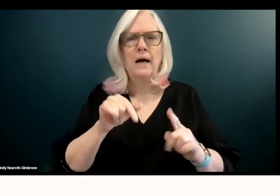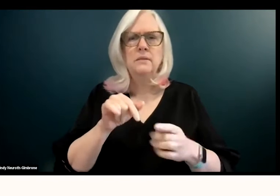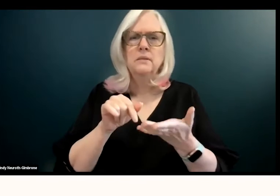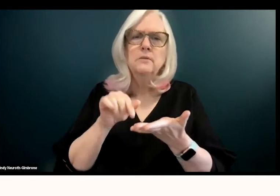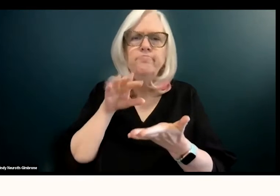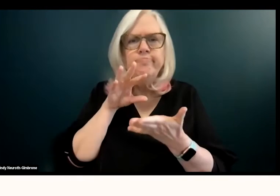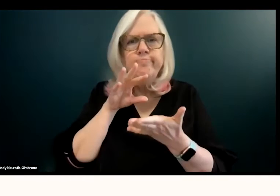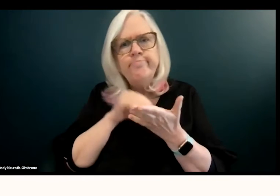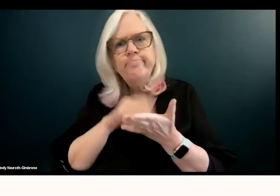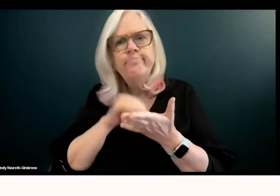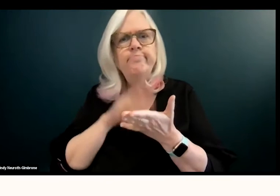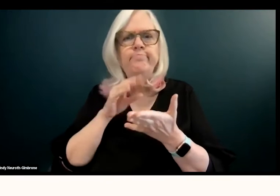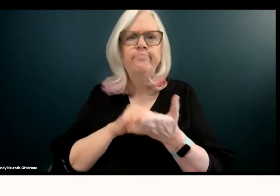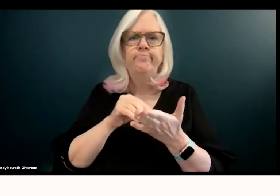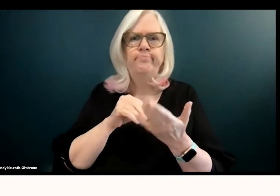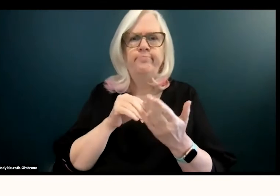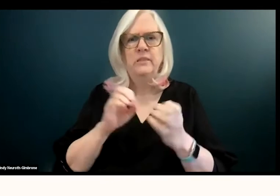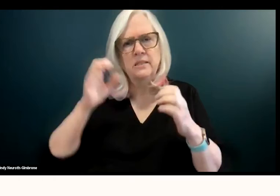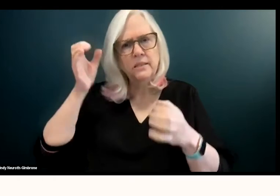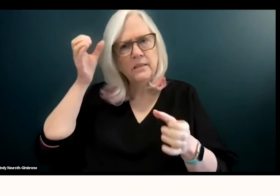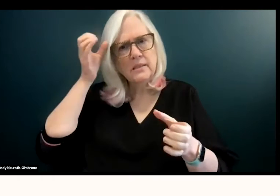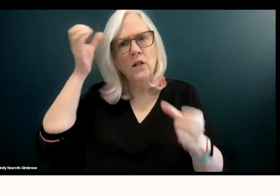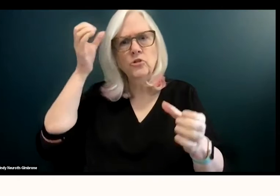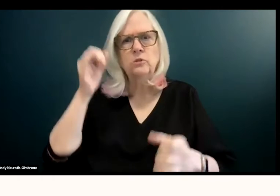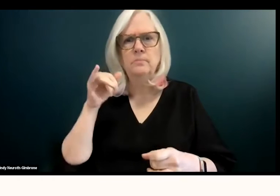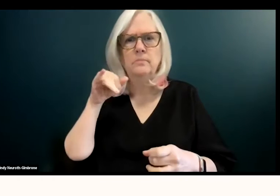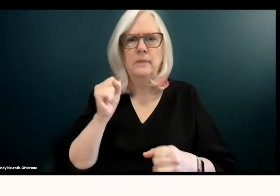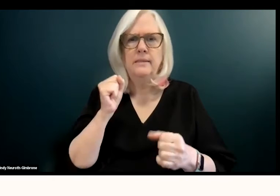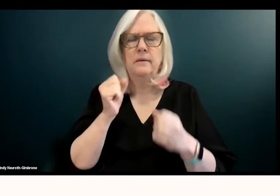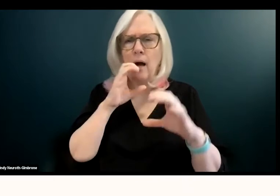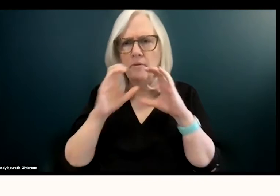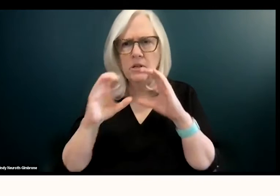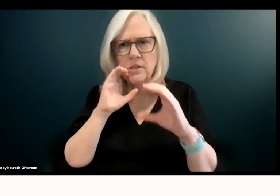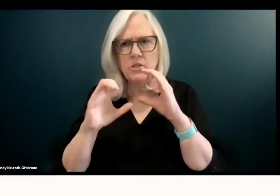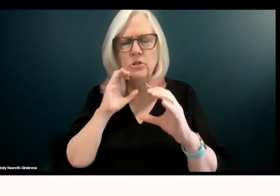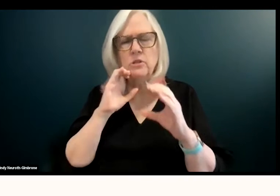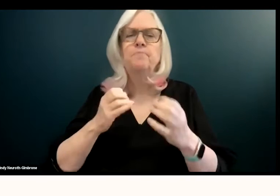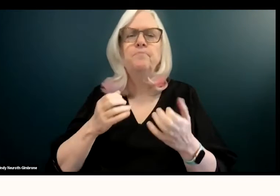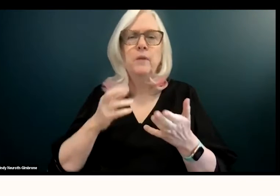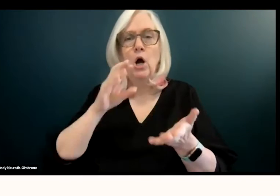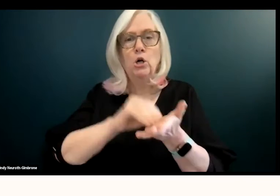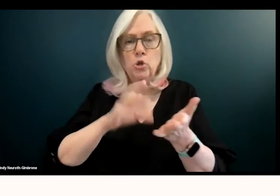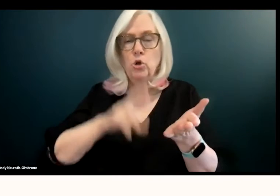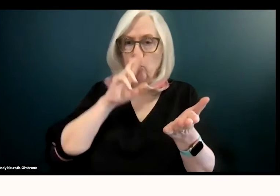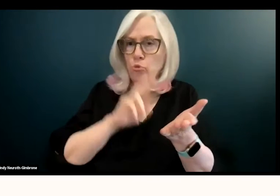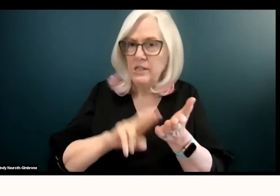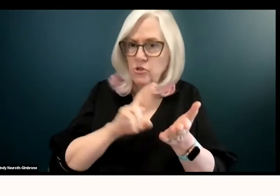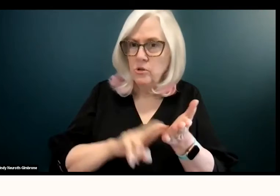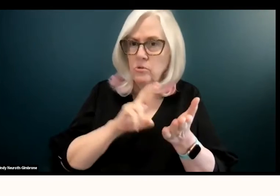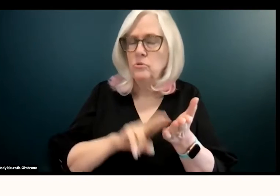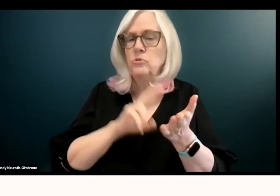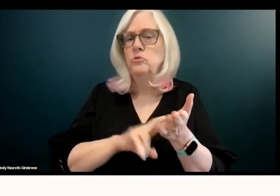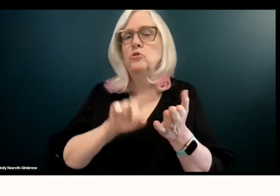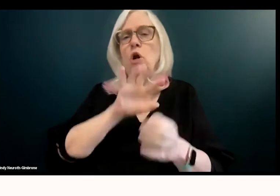is a conversation, and it's a conversation between multiple individuals. A student's research endeavors should really incorporate